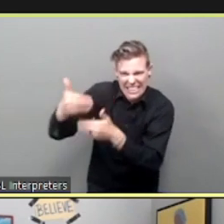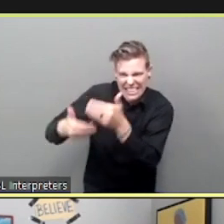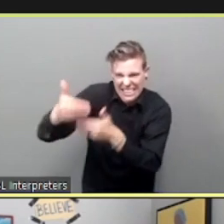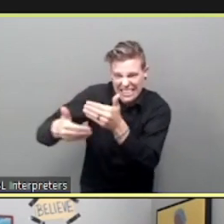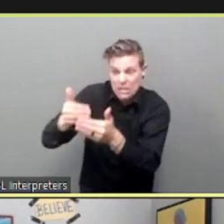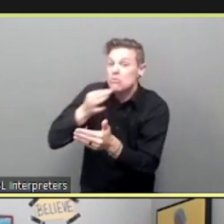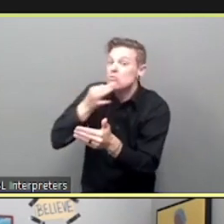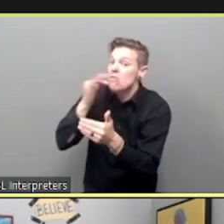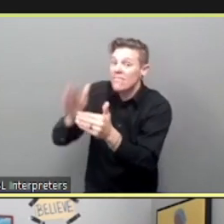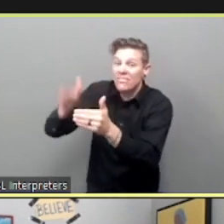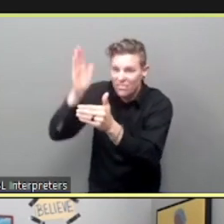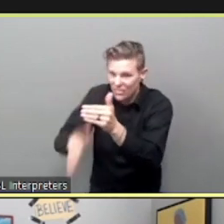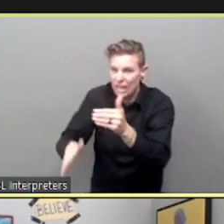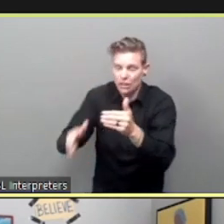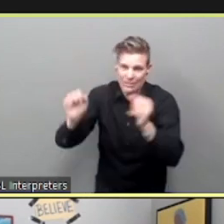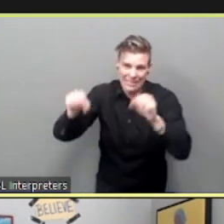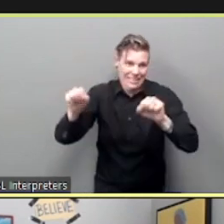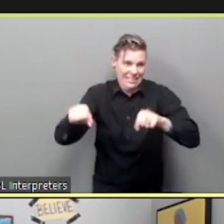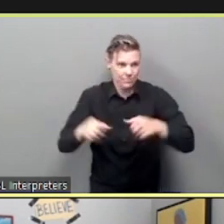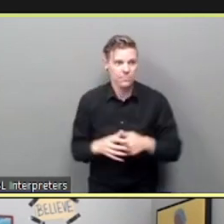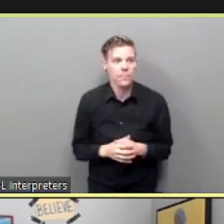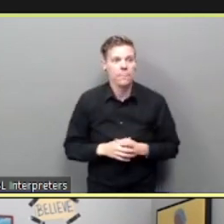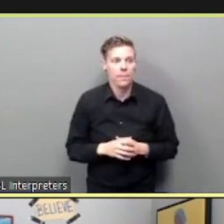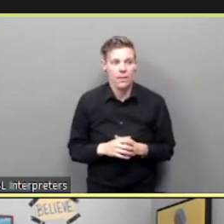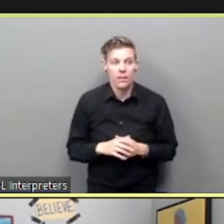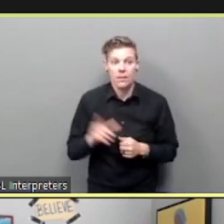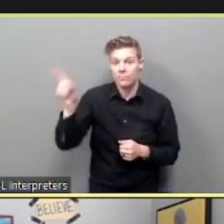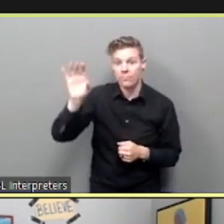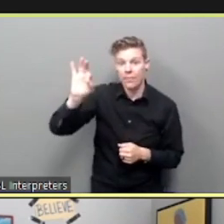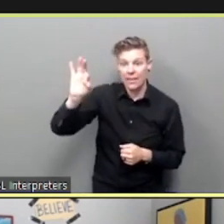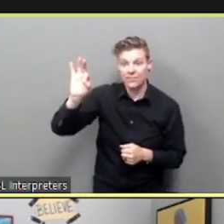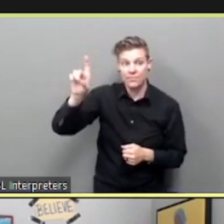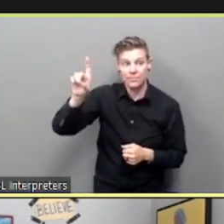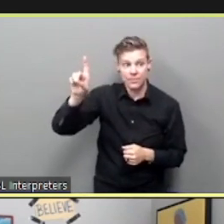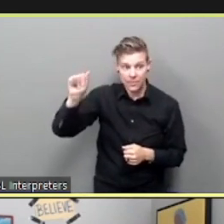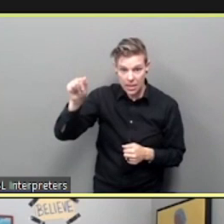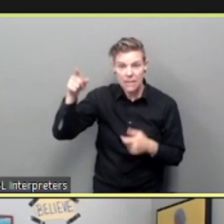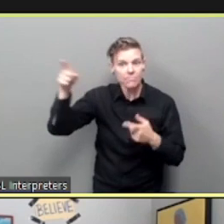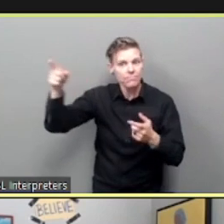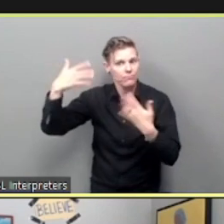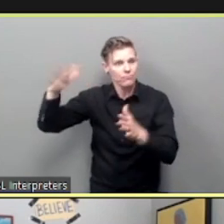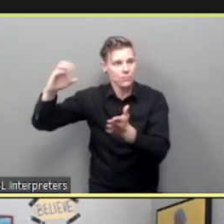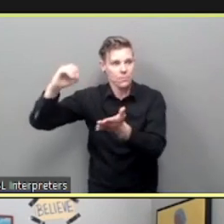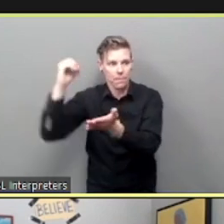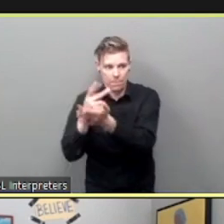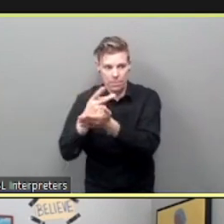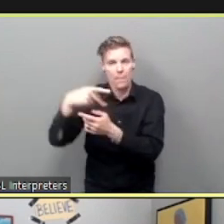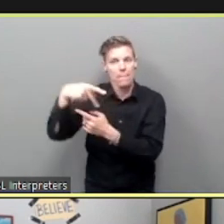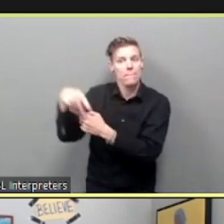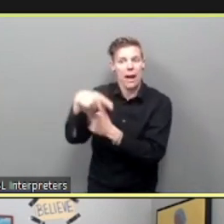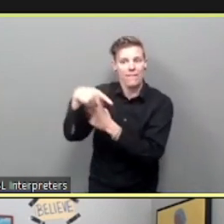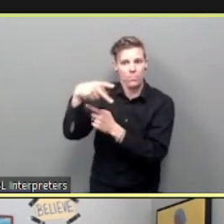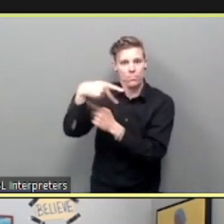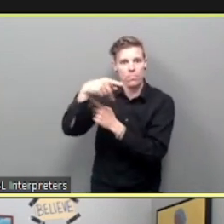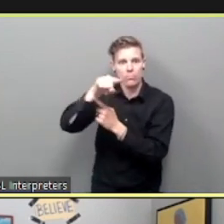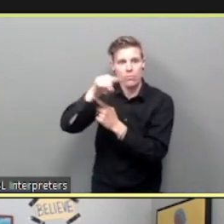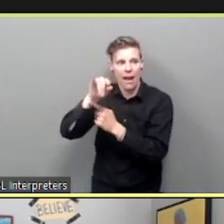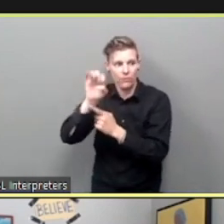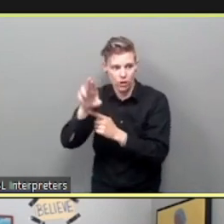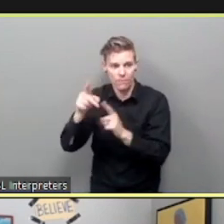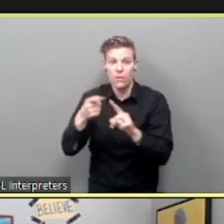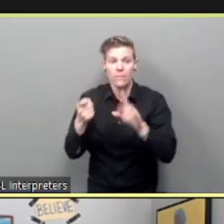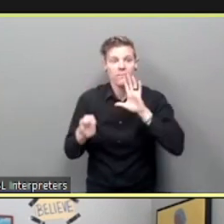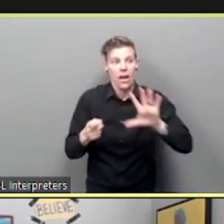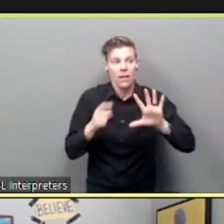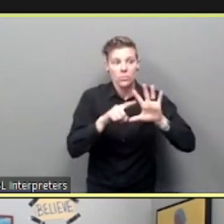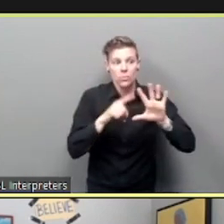The FDA committee actually approved the Pfizer vaccine for 5 to 11-year-olds, and CDC guidance is likely to